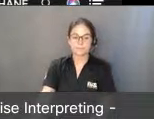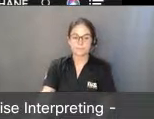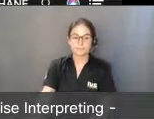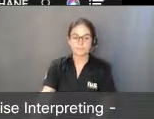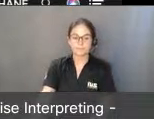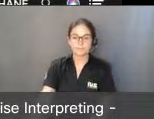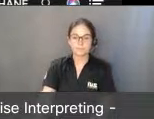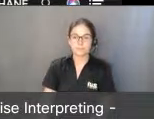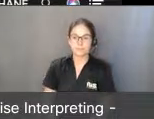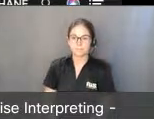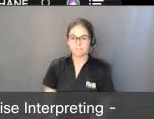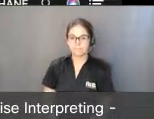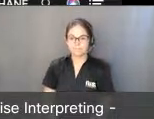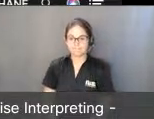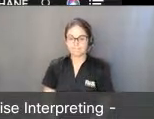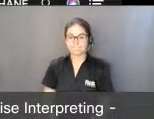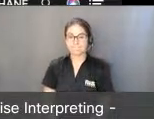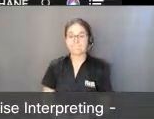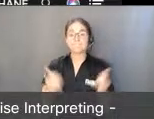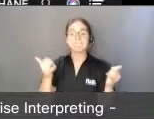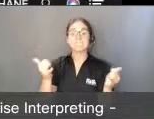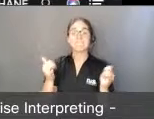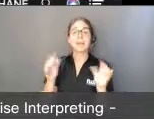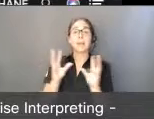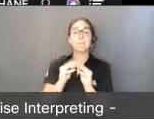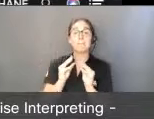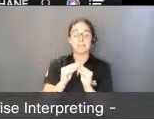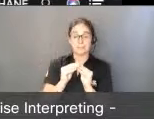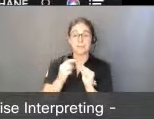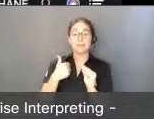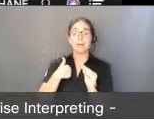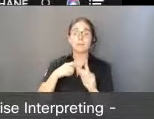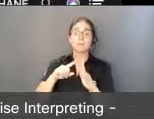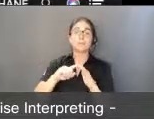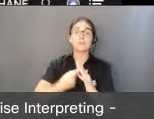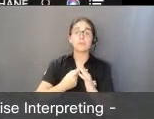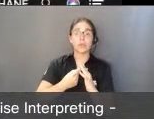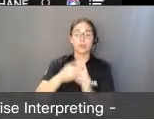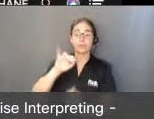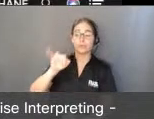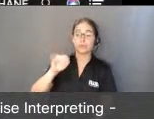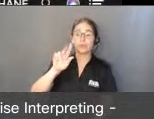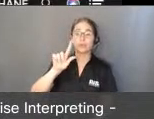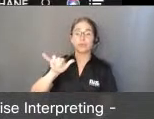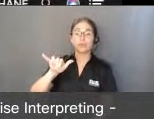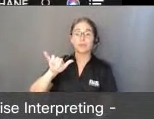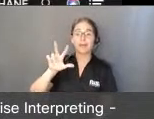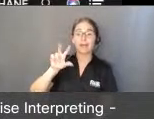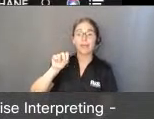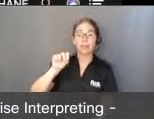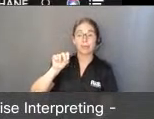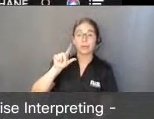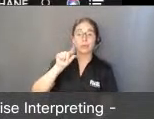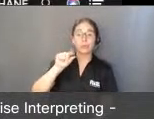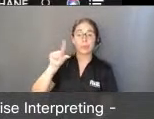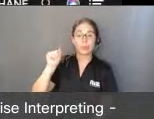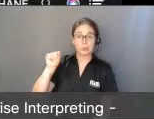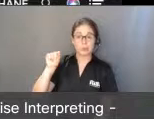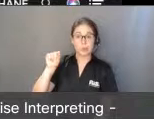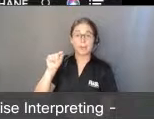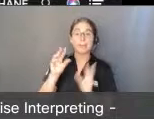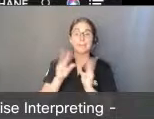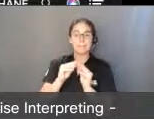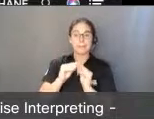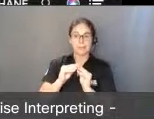I'd like to call the July 30th, 2020 board meeting to an